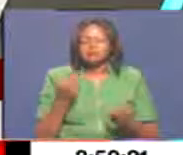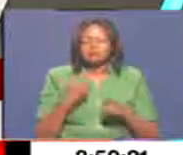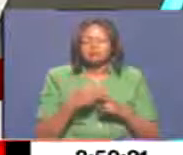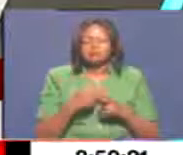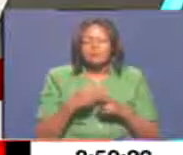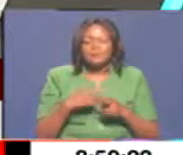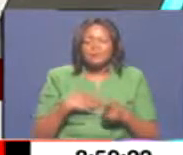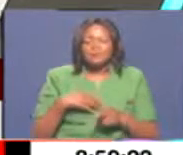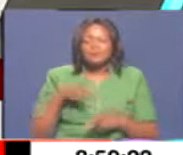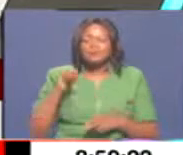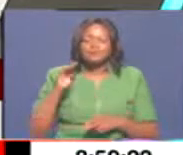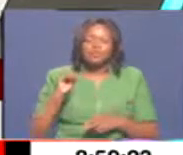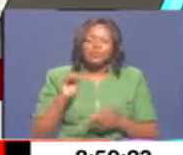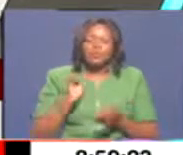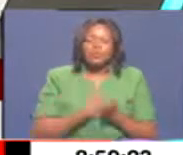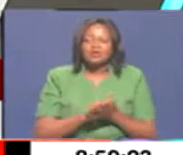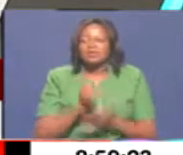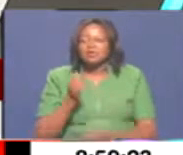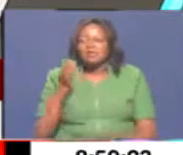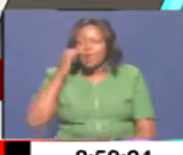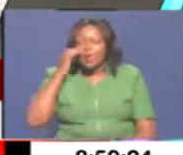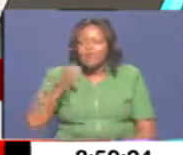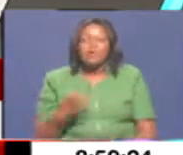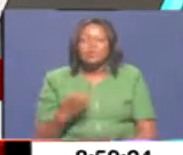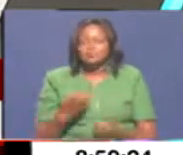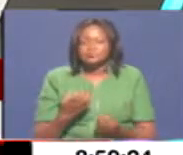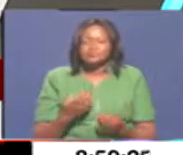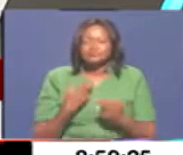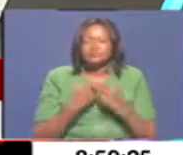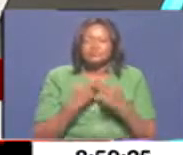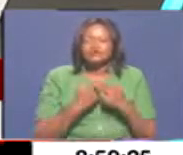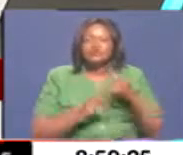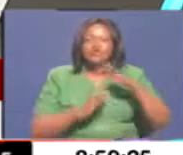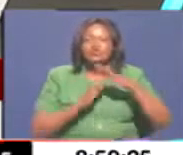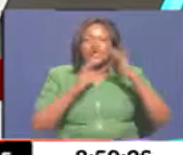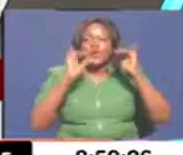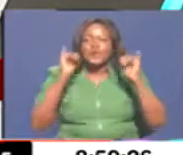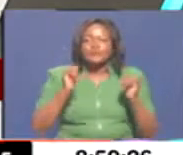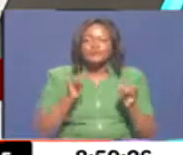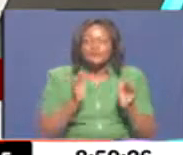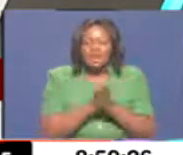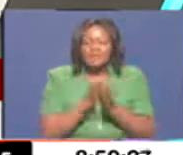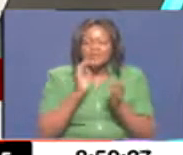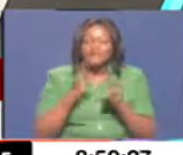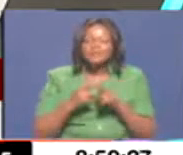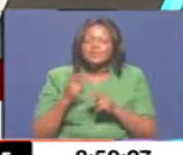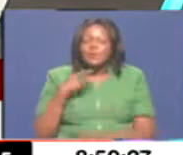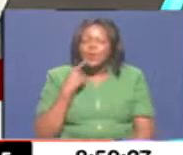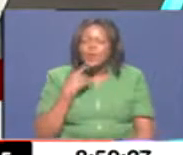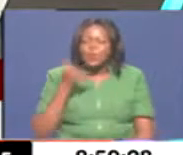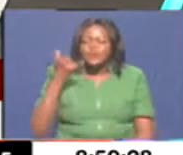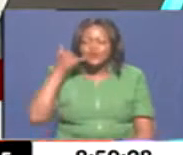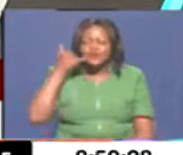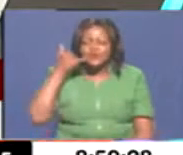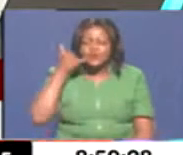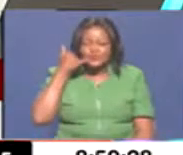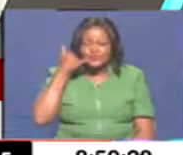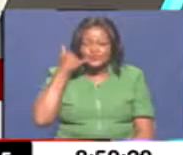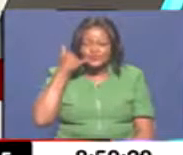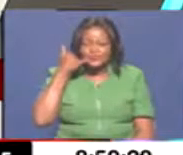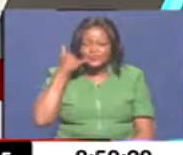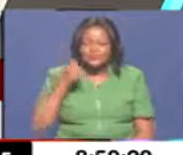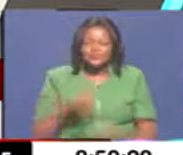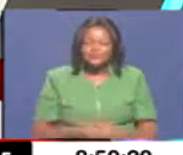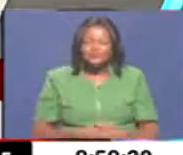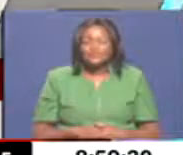Sale at Tom Boyer 24. The hashtag is Prime Edition, and Susan Thuku is our sign language interpreter tonight.